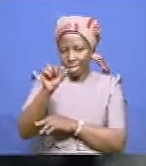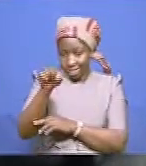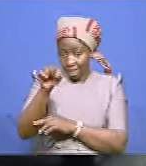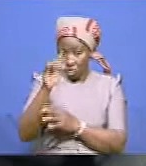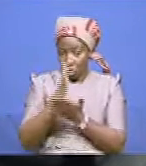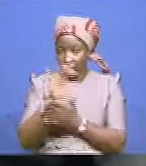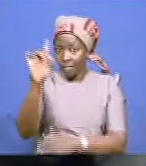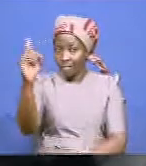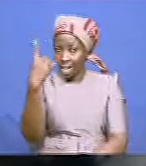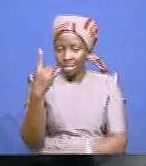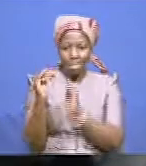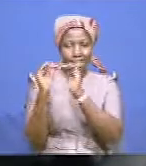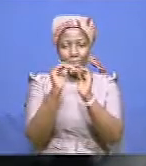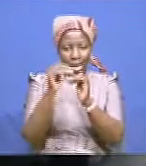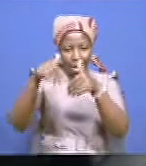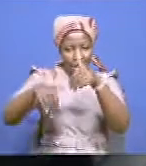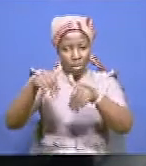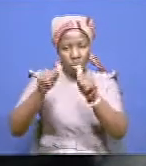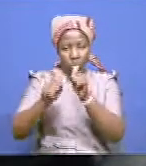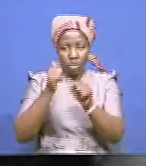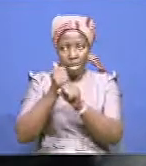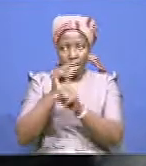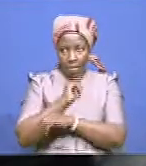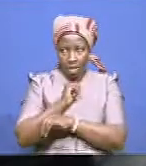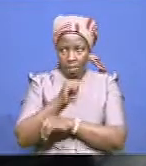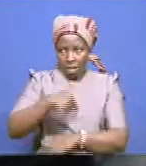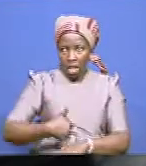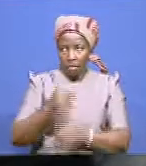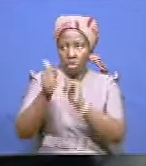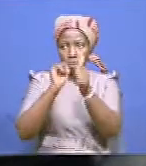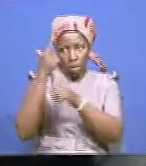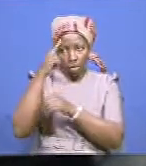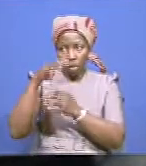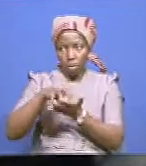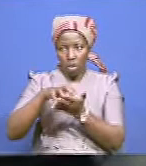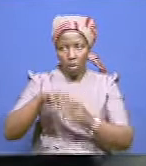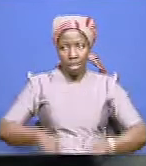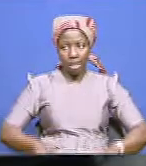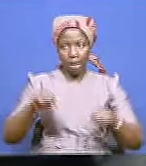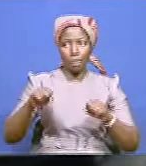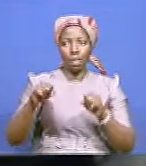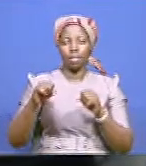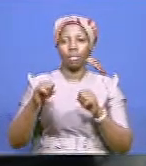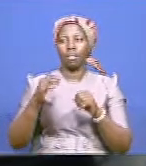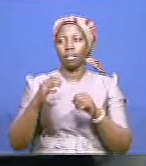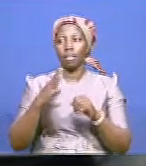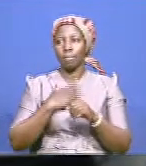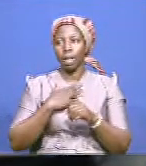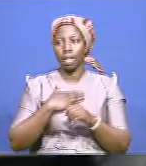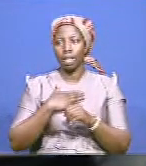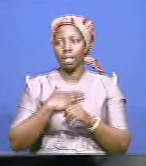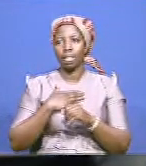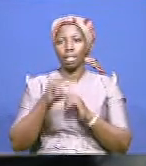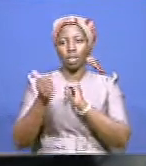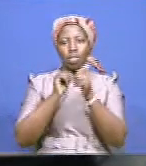the first democratic elections that we had. Mm-hmm. I was contesting for the position of the chairmanship. Mm-hmm. My vice running mate was coming from Viga,